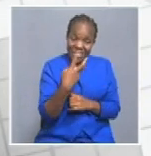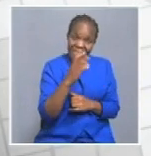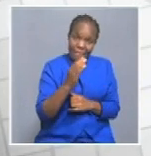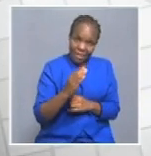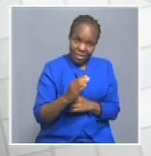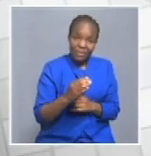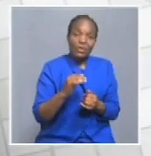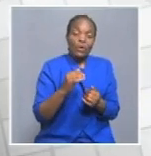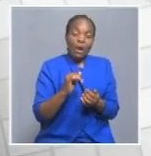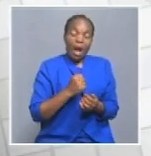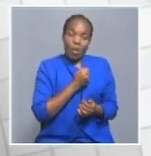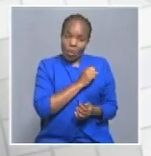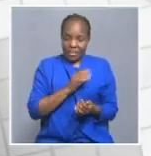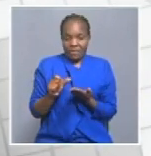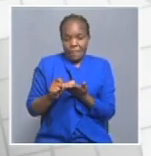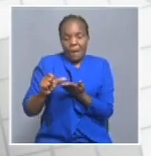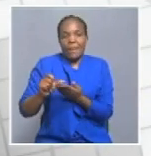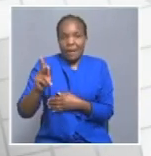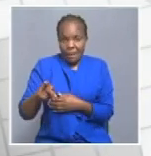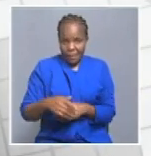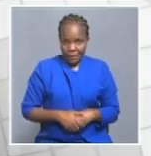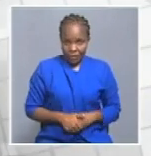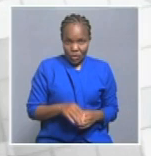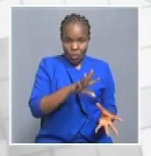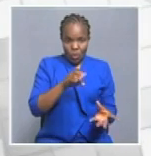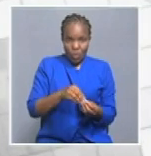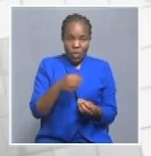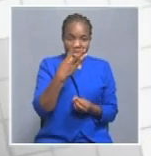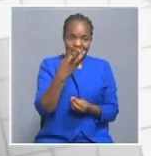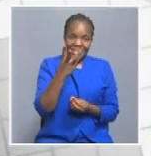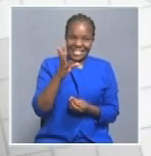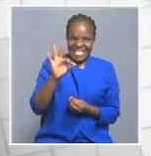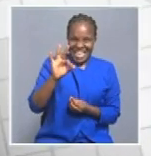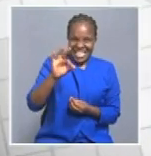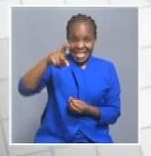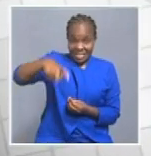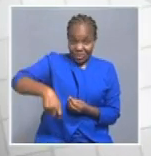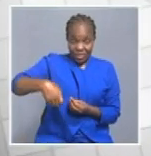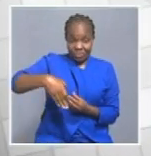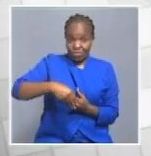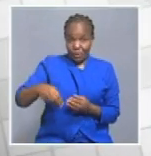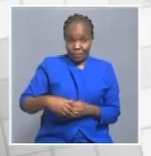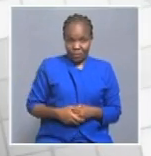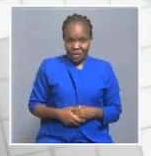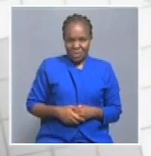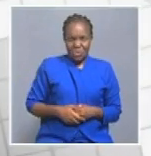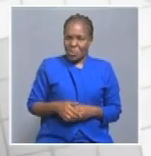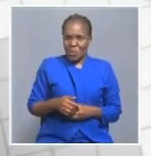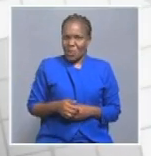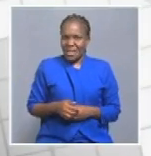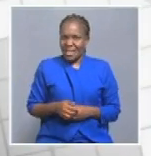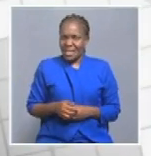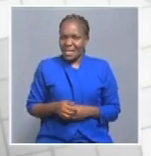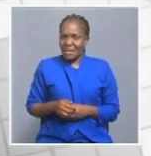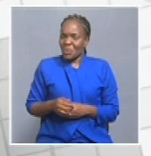staff members. This is where we now talk about 369,000. We did not use any company to build the